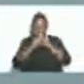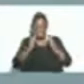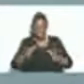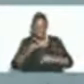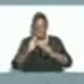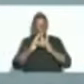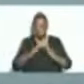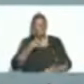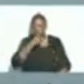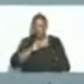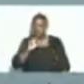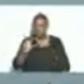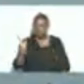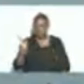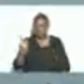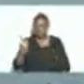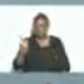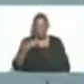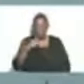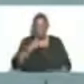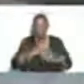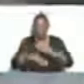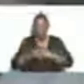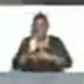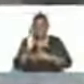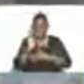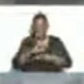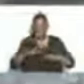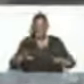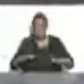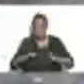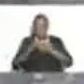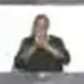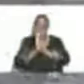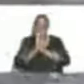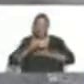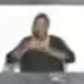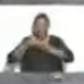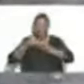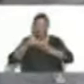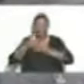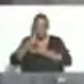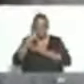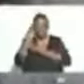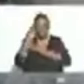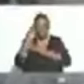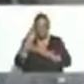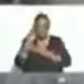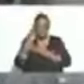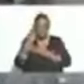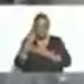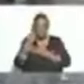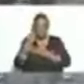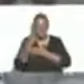a 32-year-old Haitian-born mother of seven is pleading to government for an extension before the home she shares with her husband and sister,